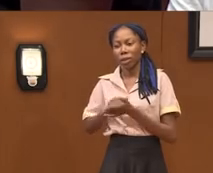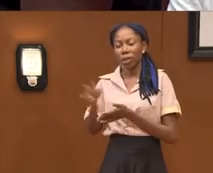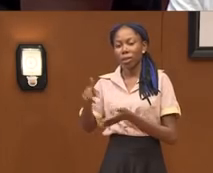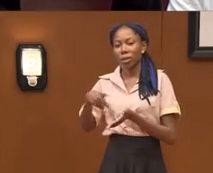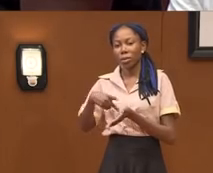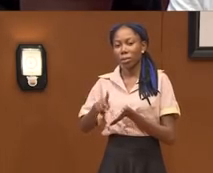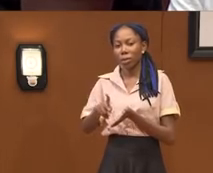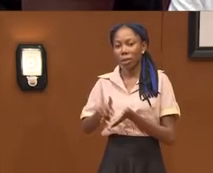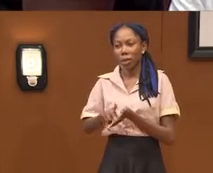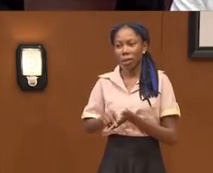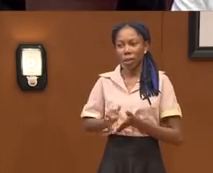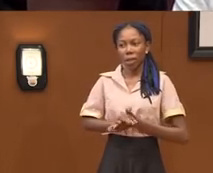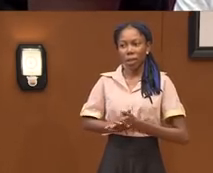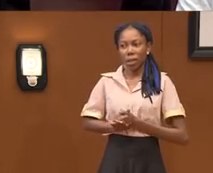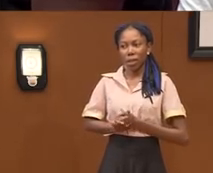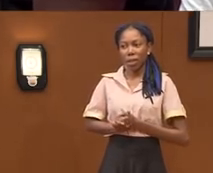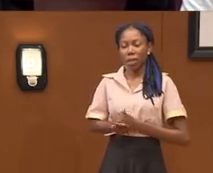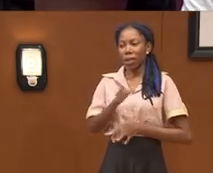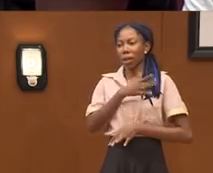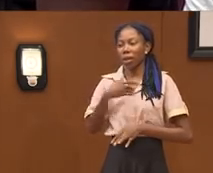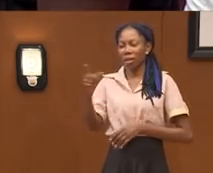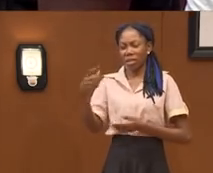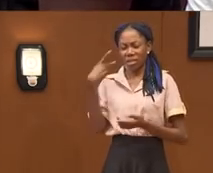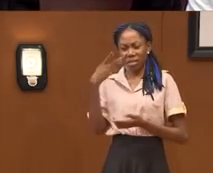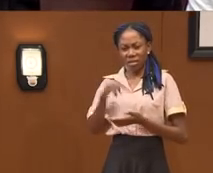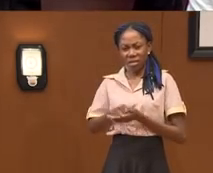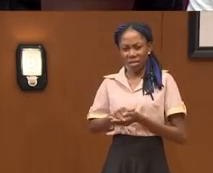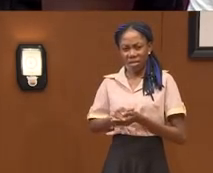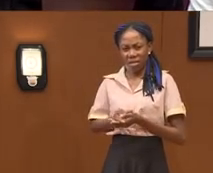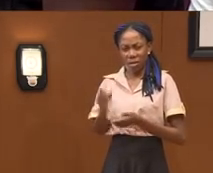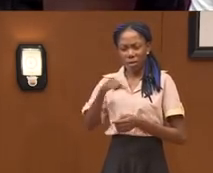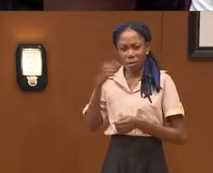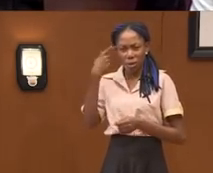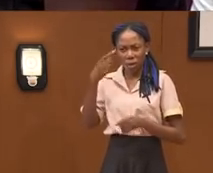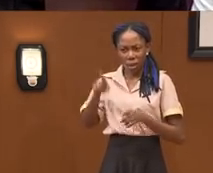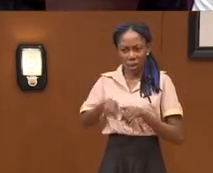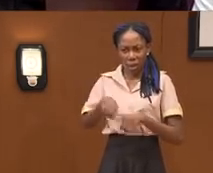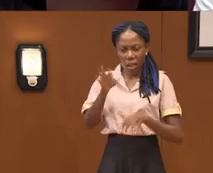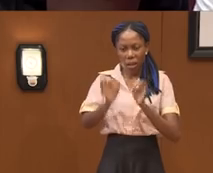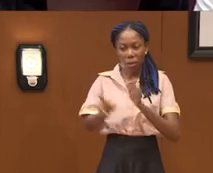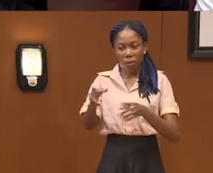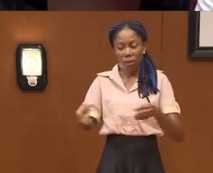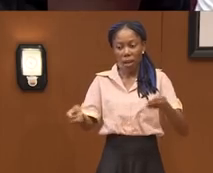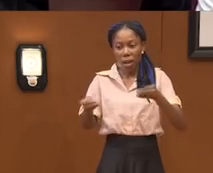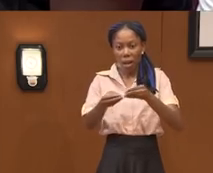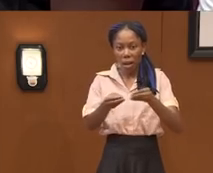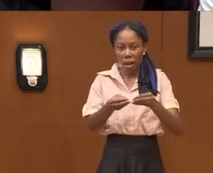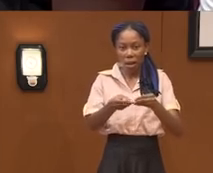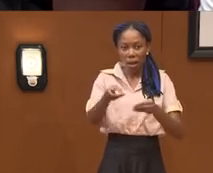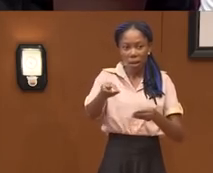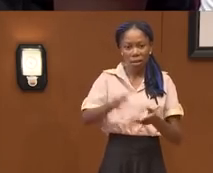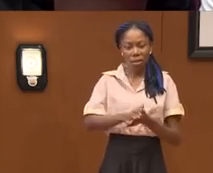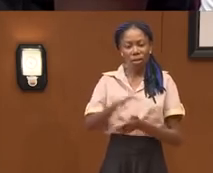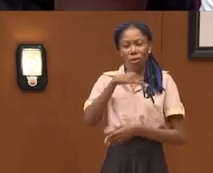Actually, I can't really vet all this, my lord. But if we add this to, it's not up to 3 years'